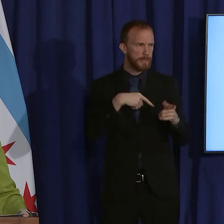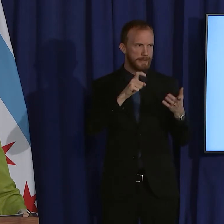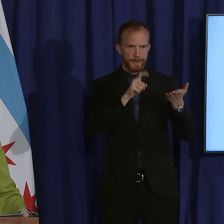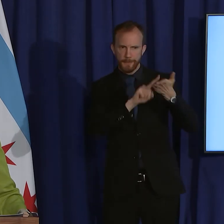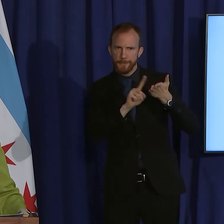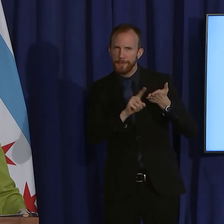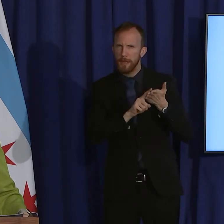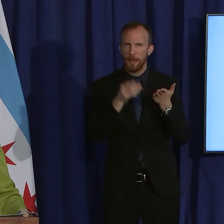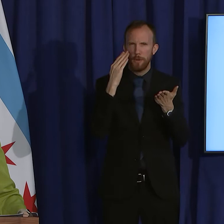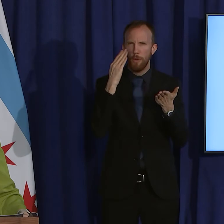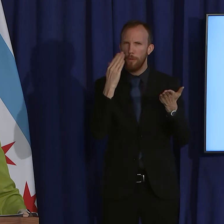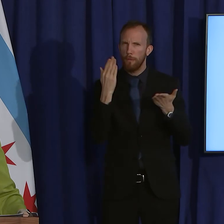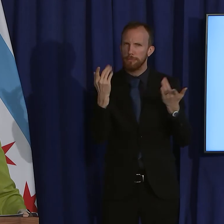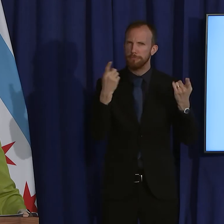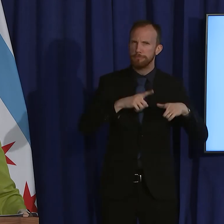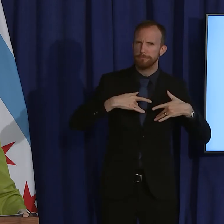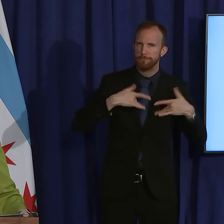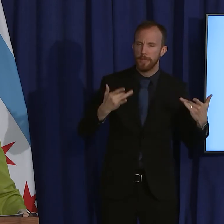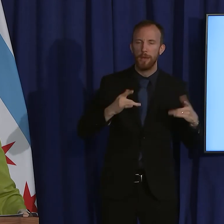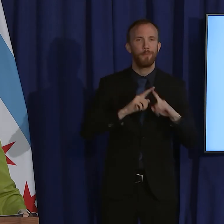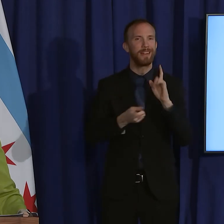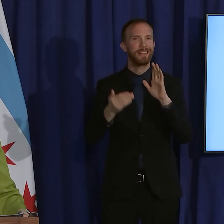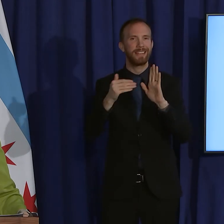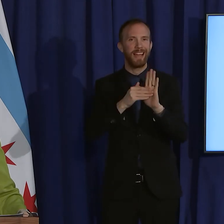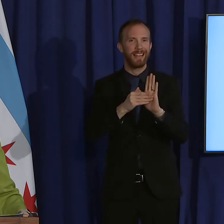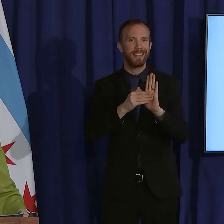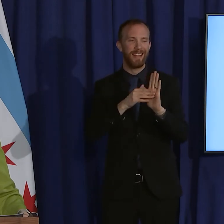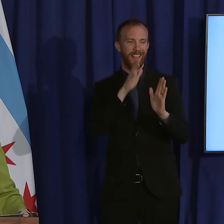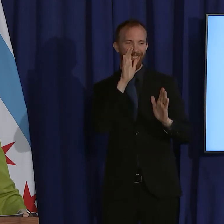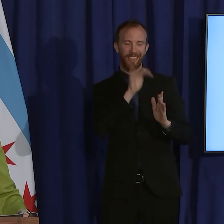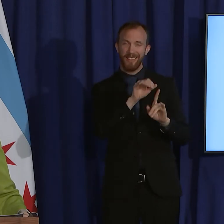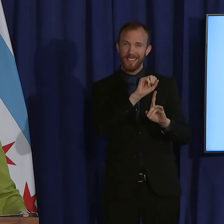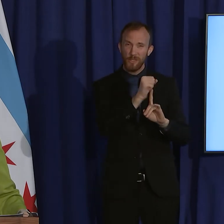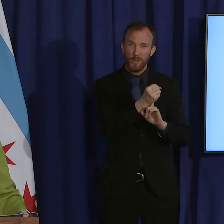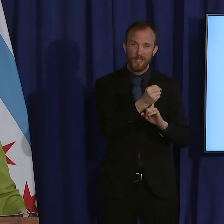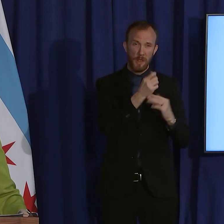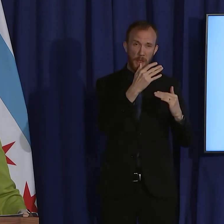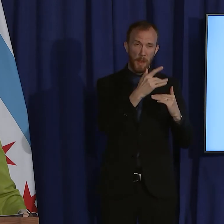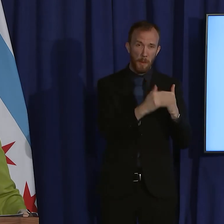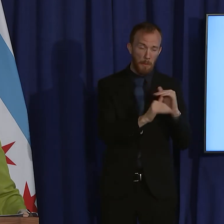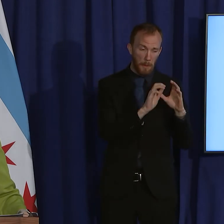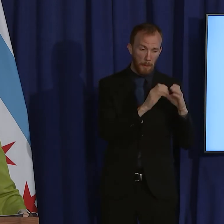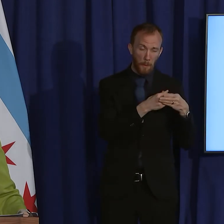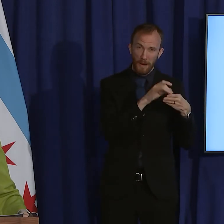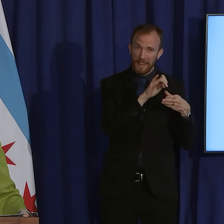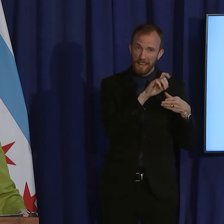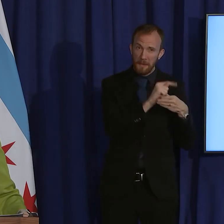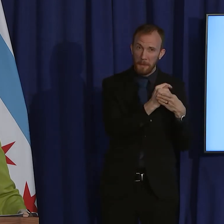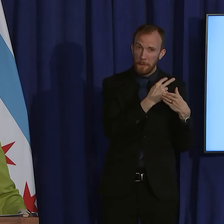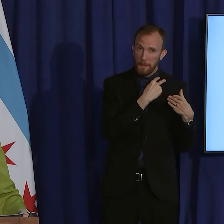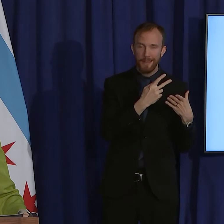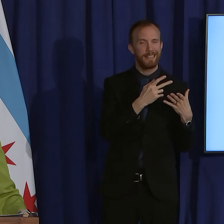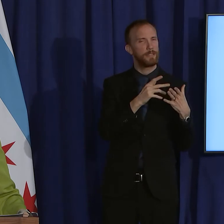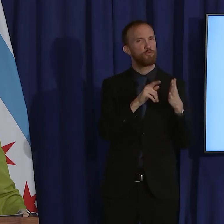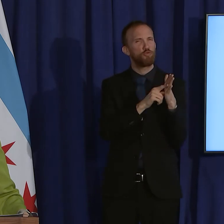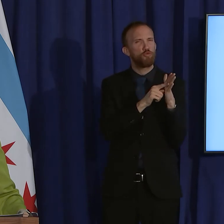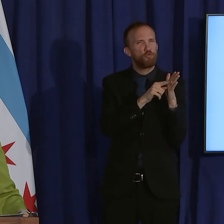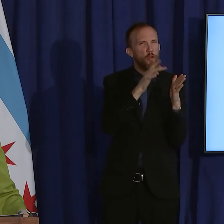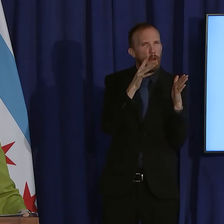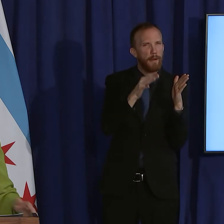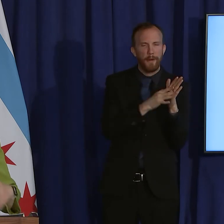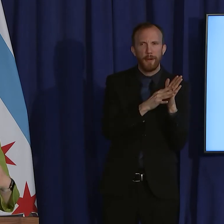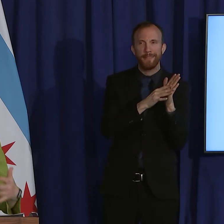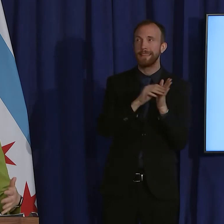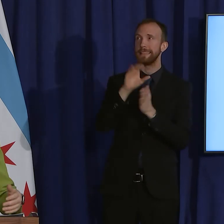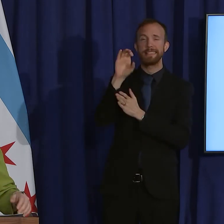is a rare but severe type of blood clot, and I fully support the decision of the CDC and the FDA to recommend